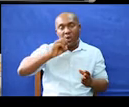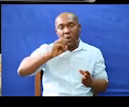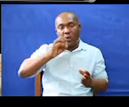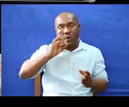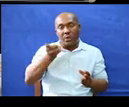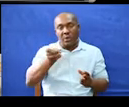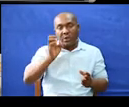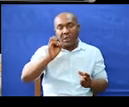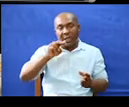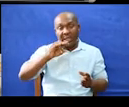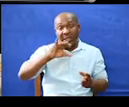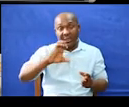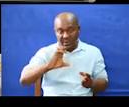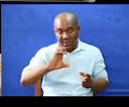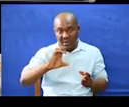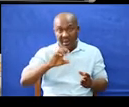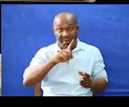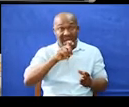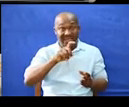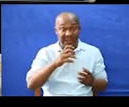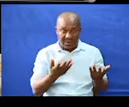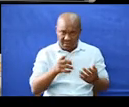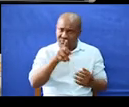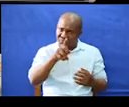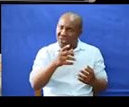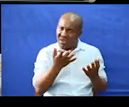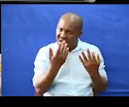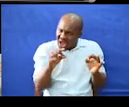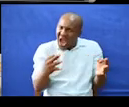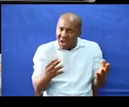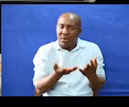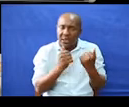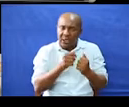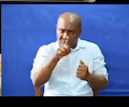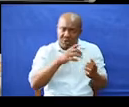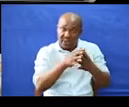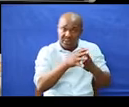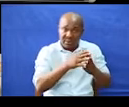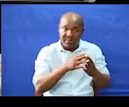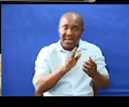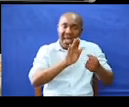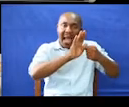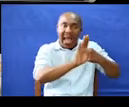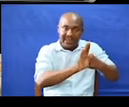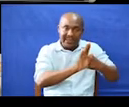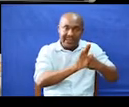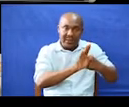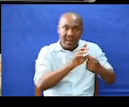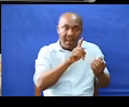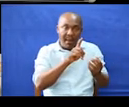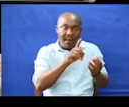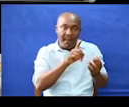Clear? How can you explain the antibiotic